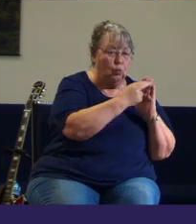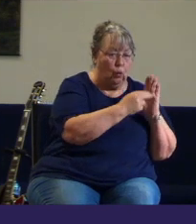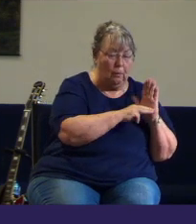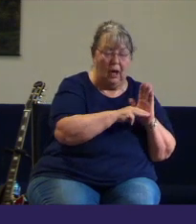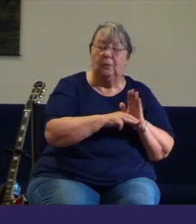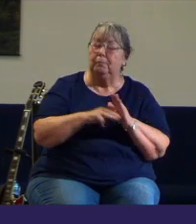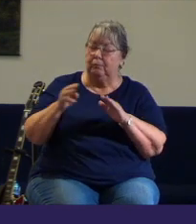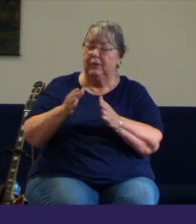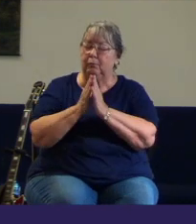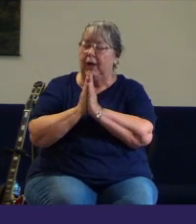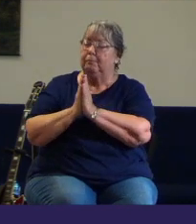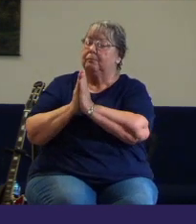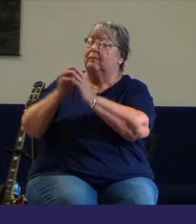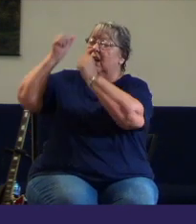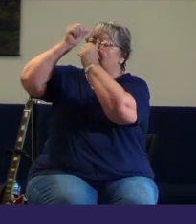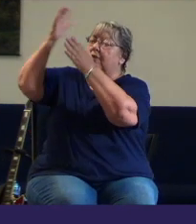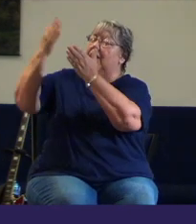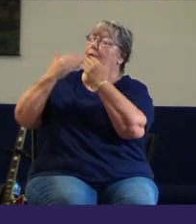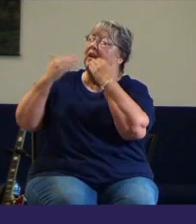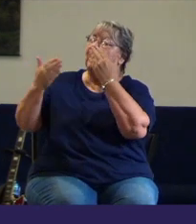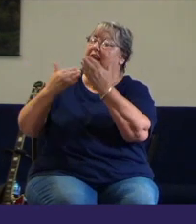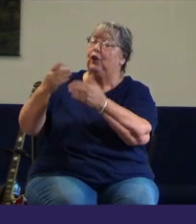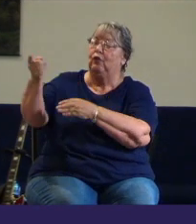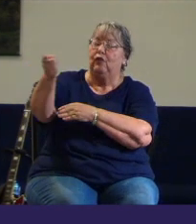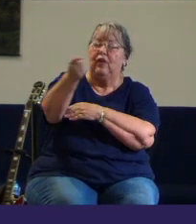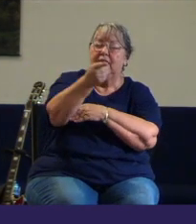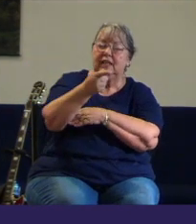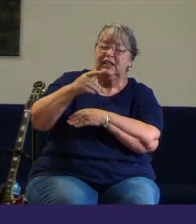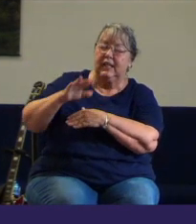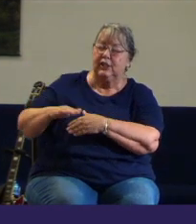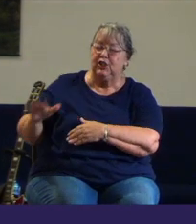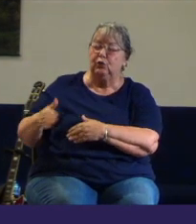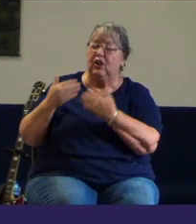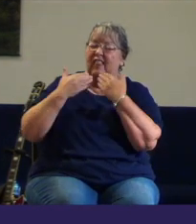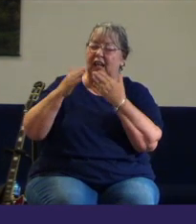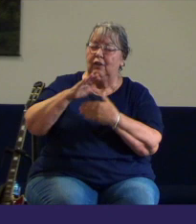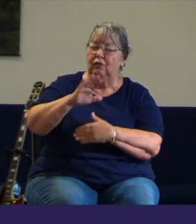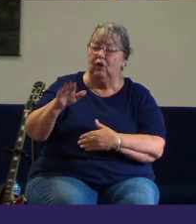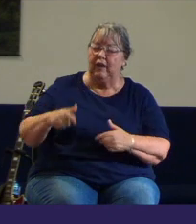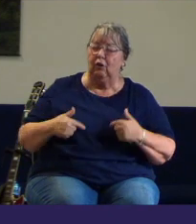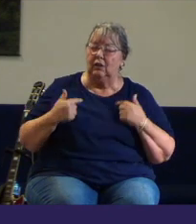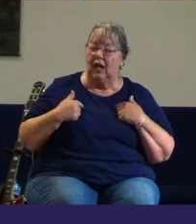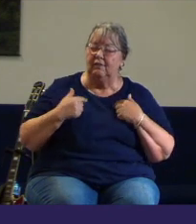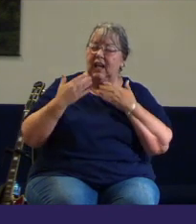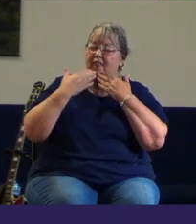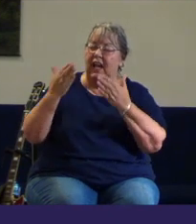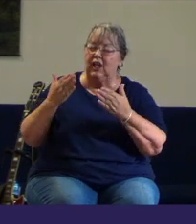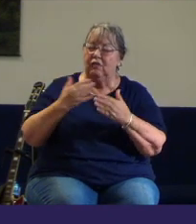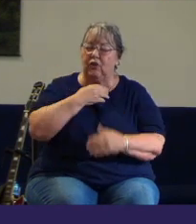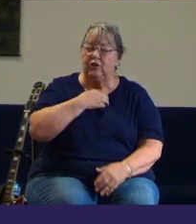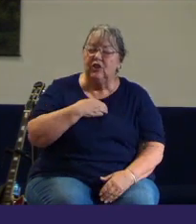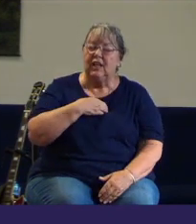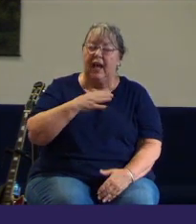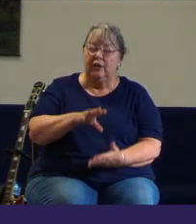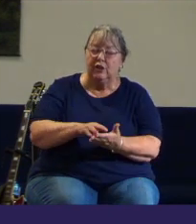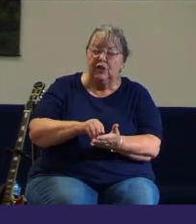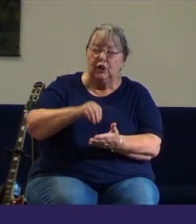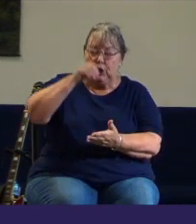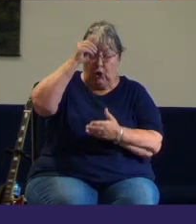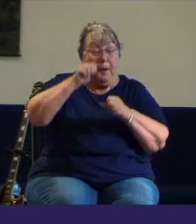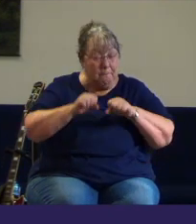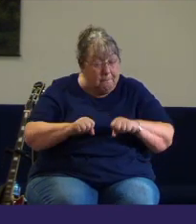for these dear children here, God. We thank you for their lives, and we thank you, Father, for their desire to learn and the